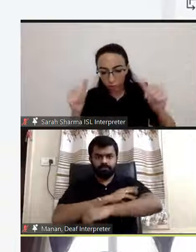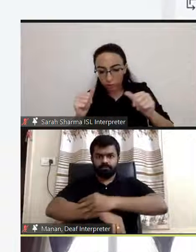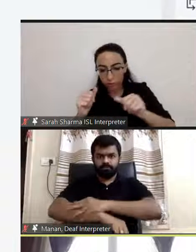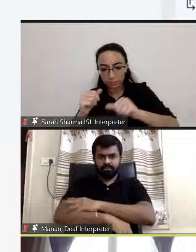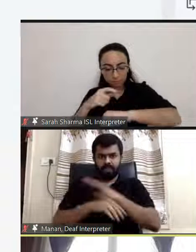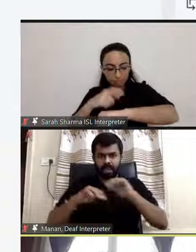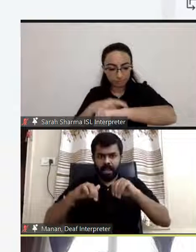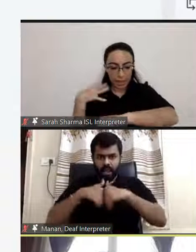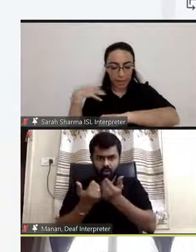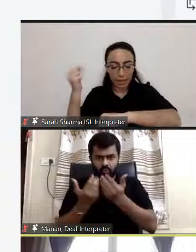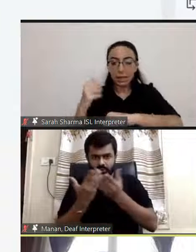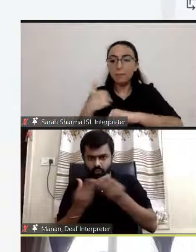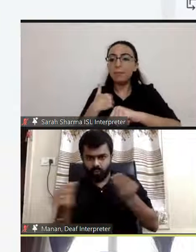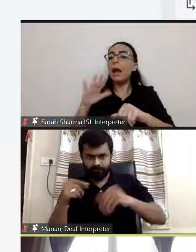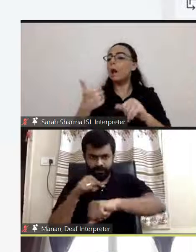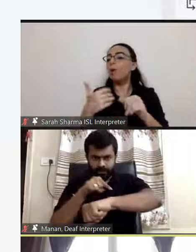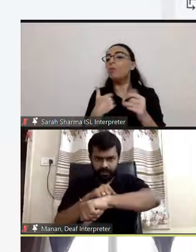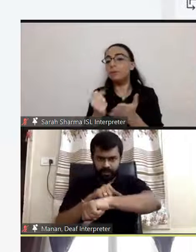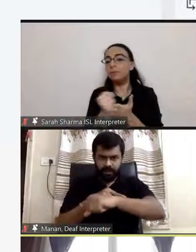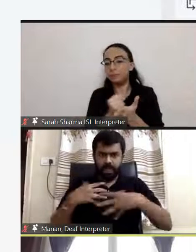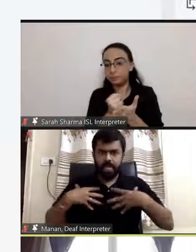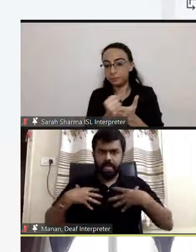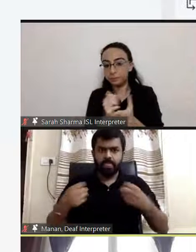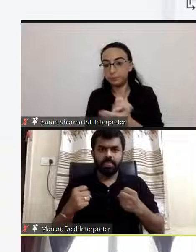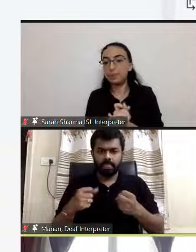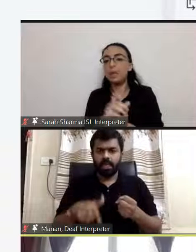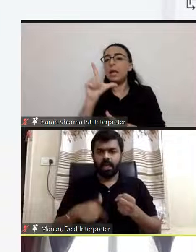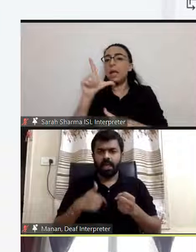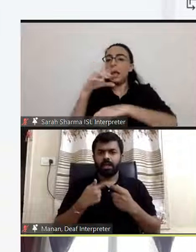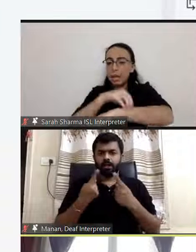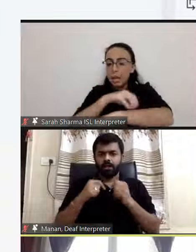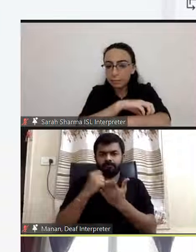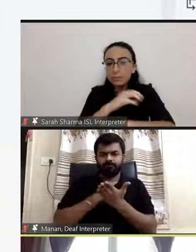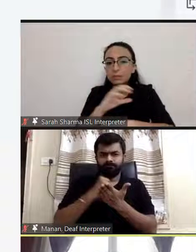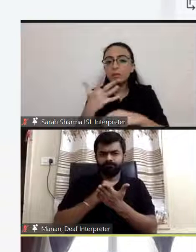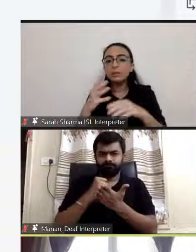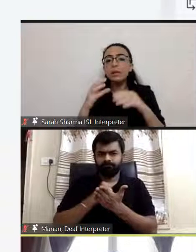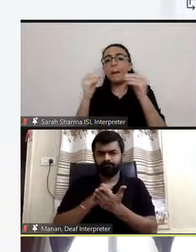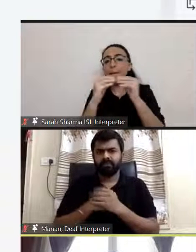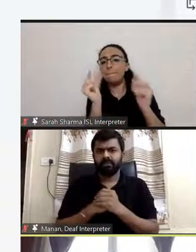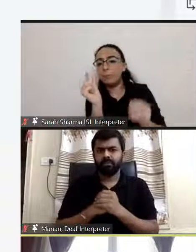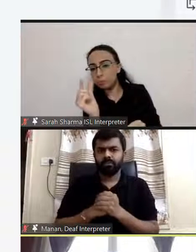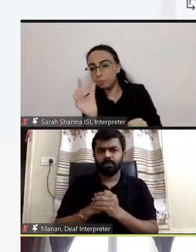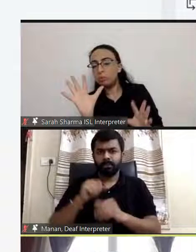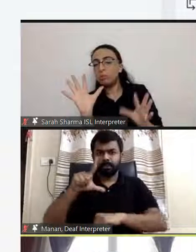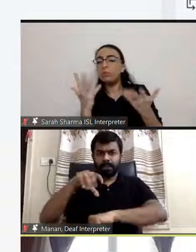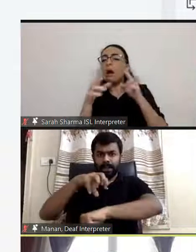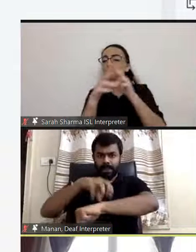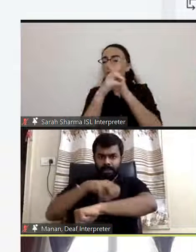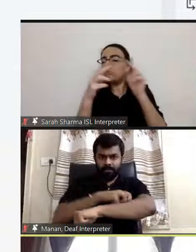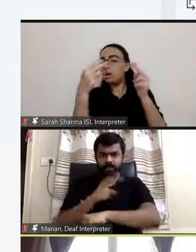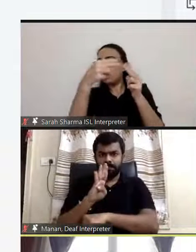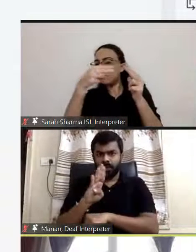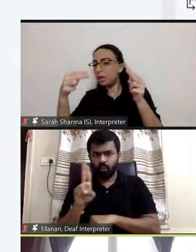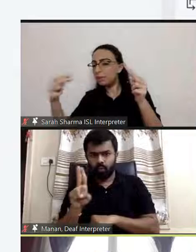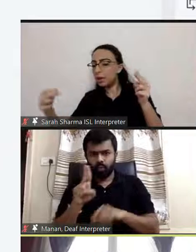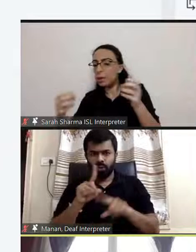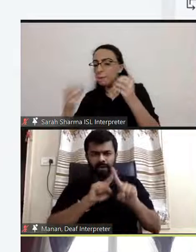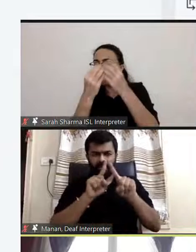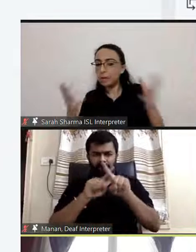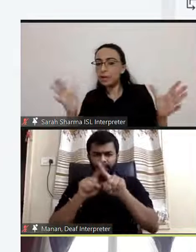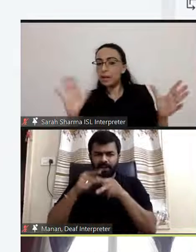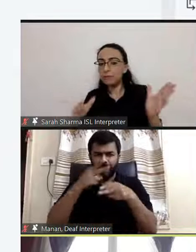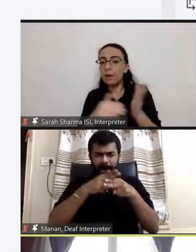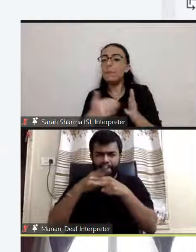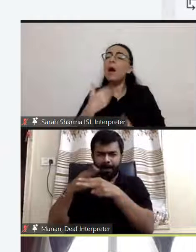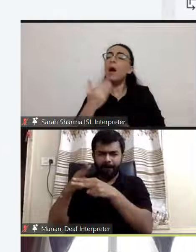leprosy, Yos, LF, and so on. The approach we used was recycling traditional